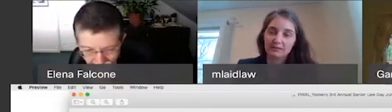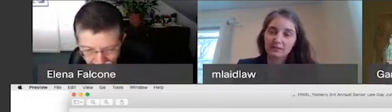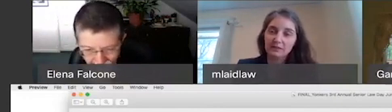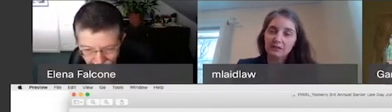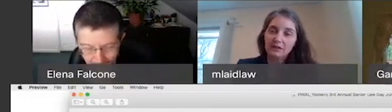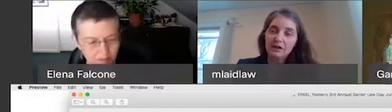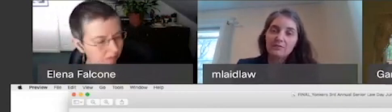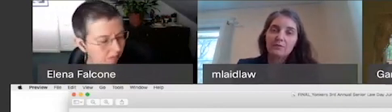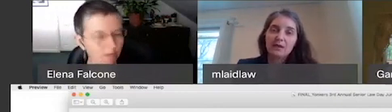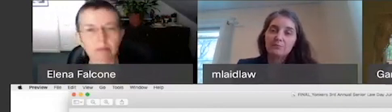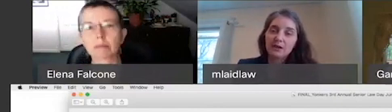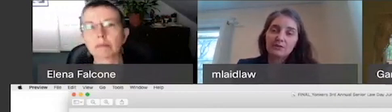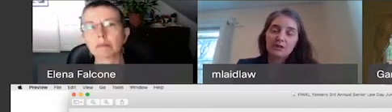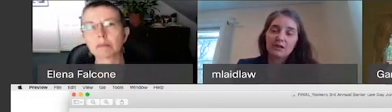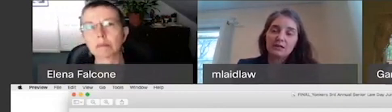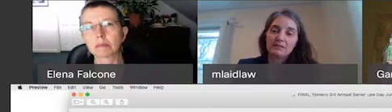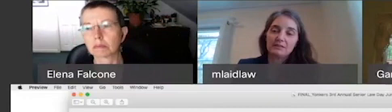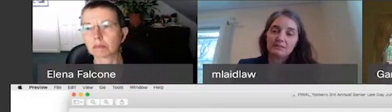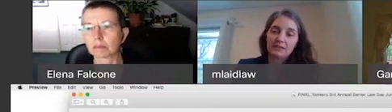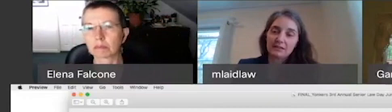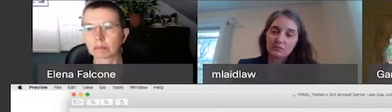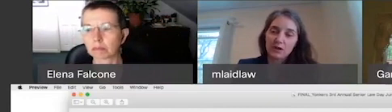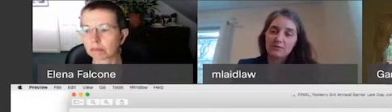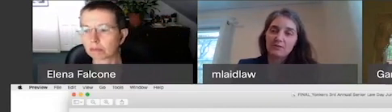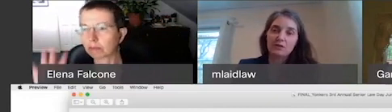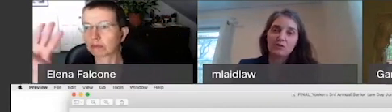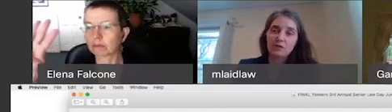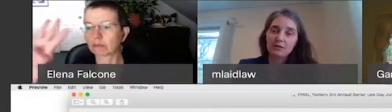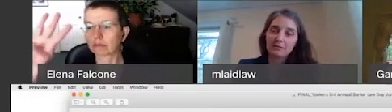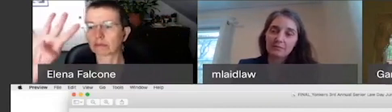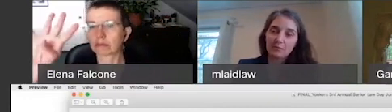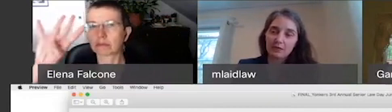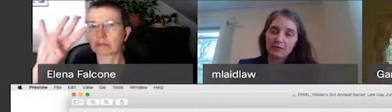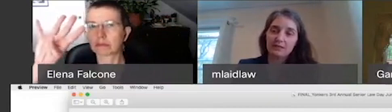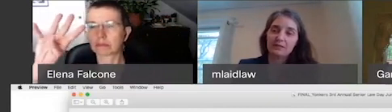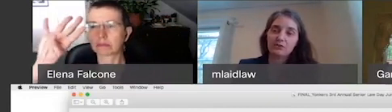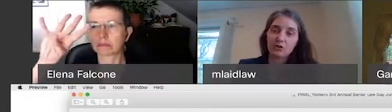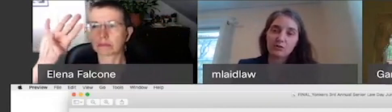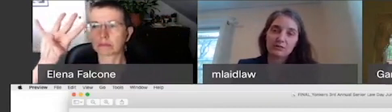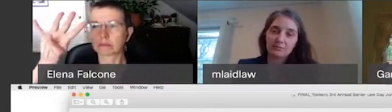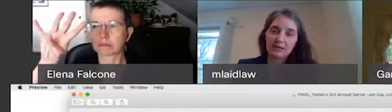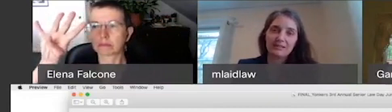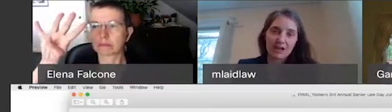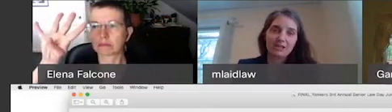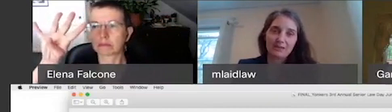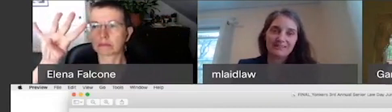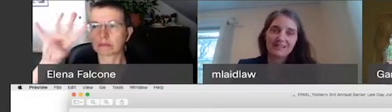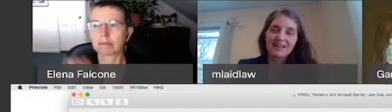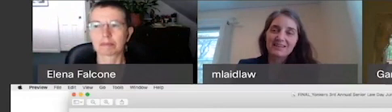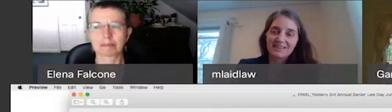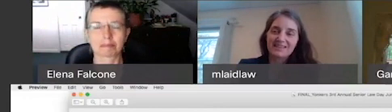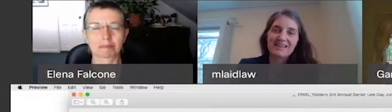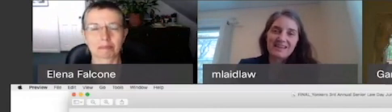context. For my brother and his wife, incredibly important that in their own estate planning documents